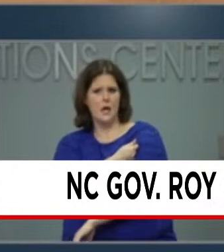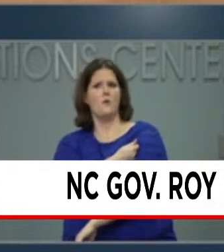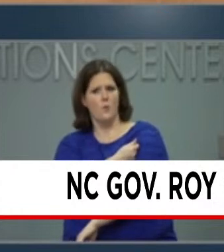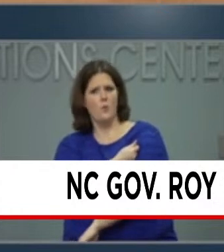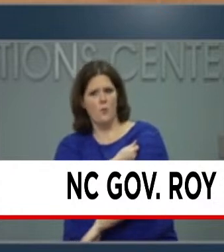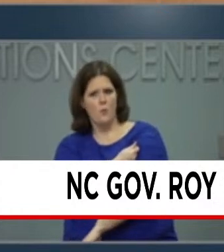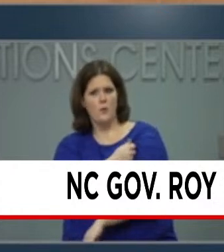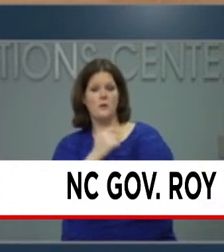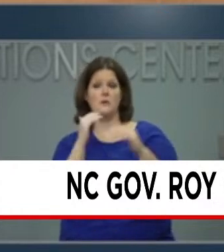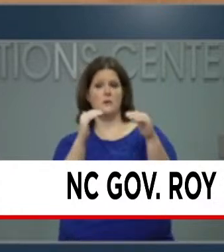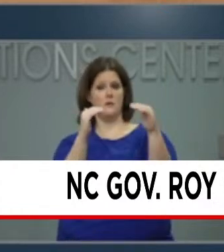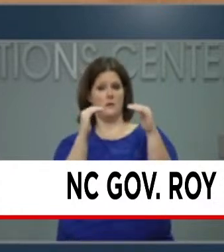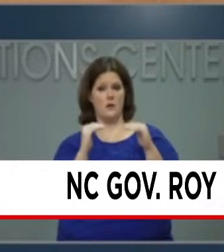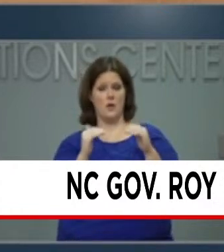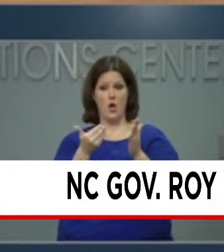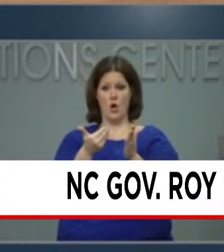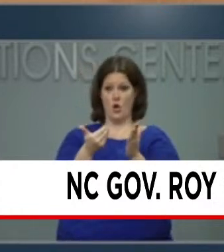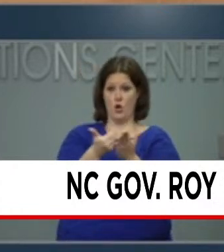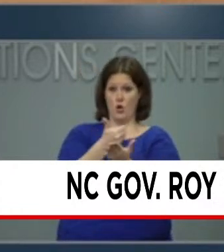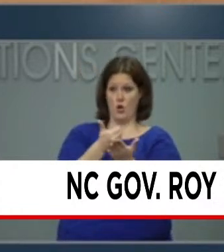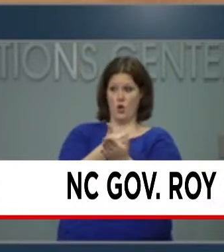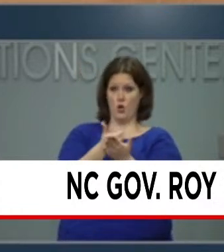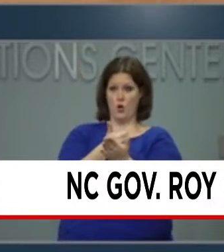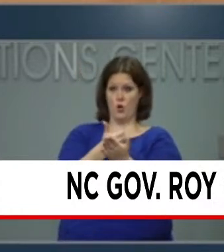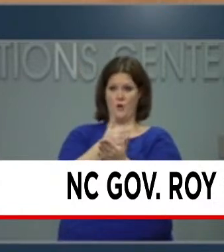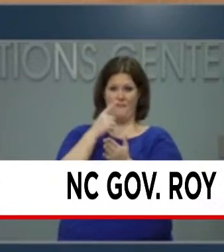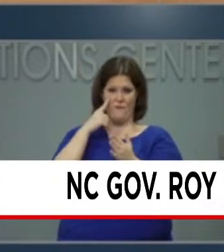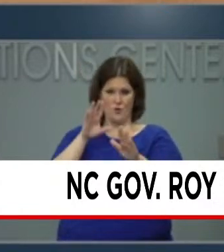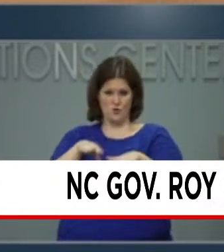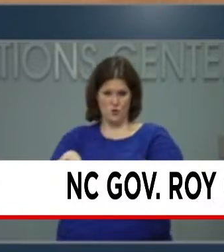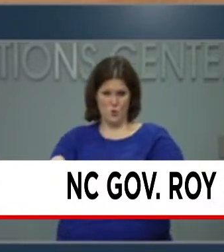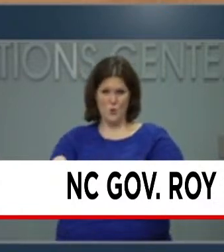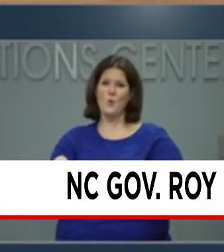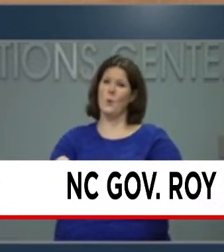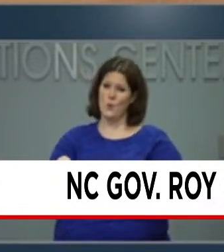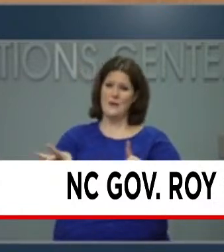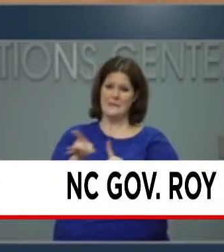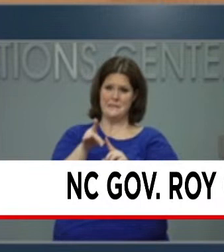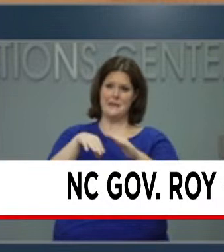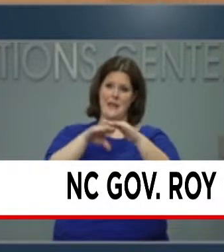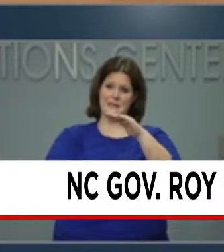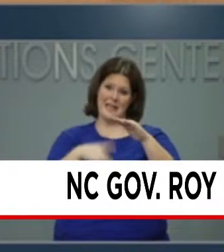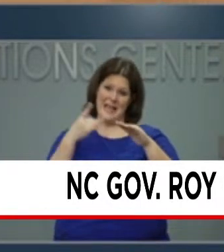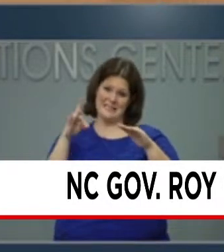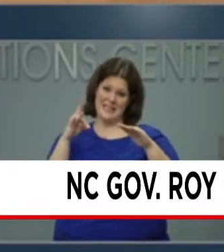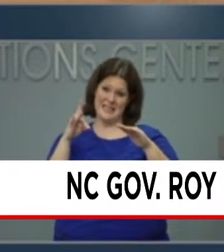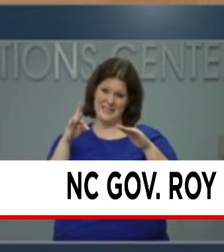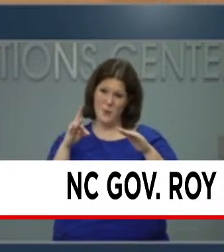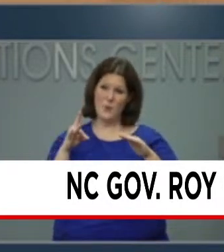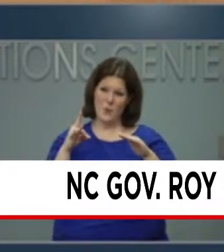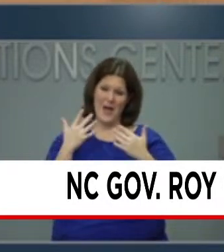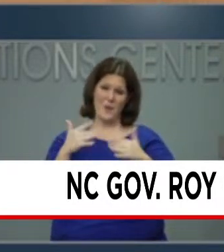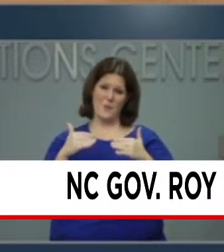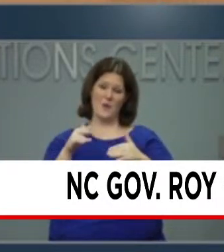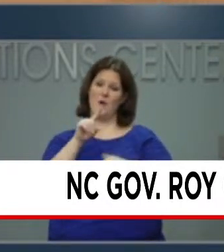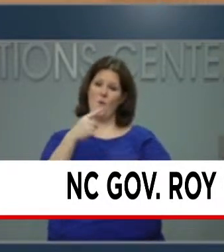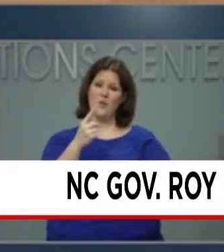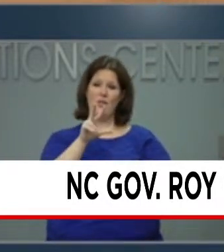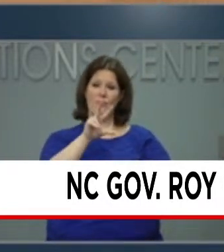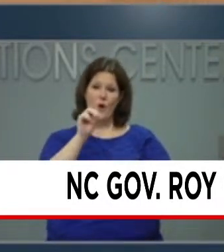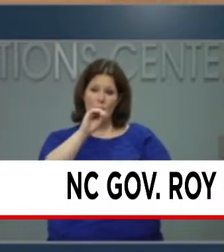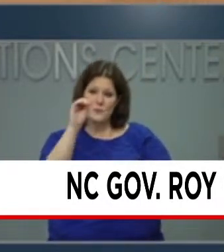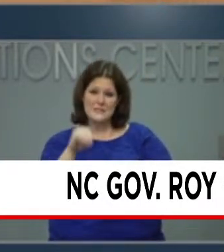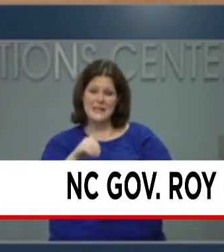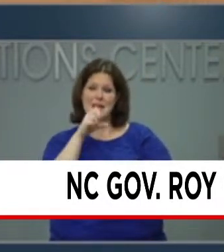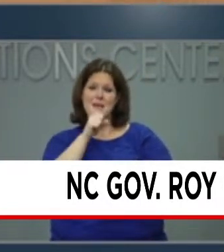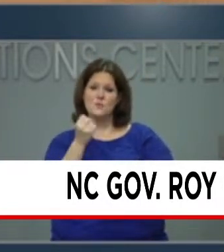an all-time high for new admissions for children under the age of 18. Only 30% of our young people ages